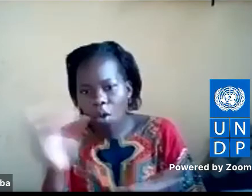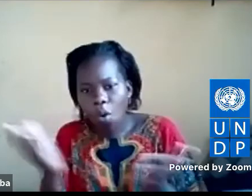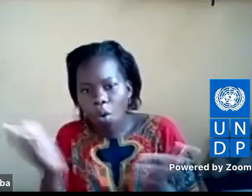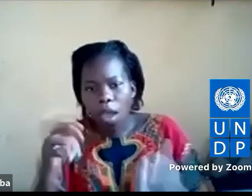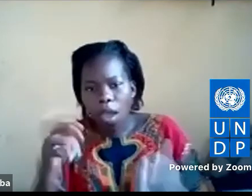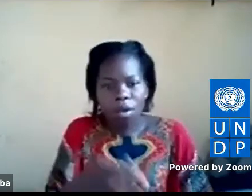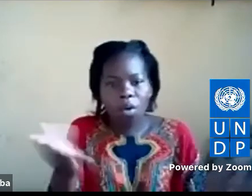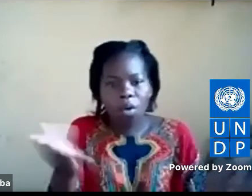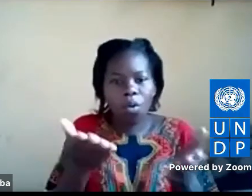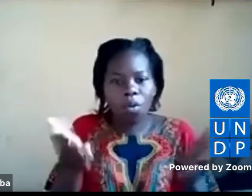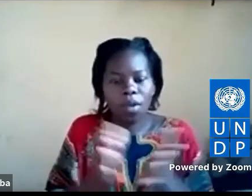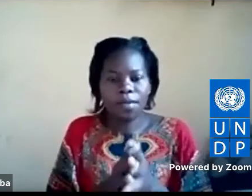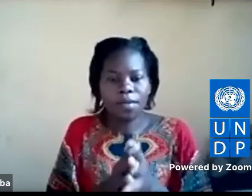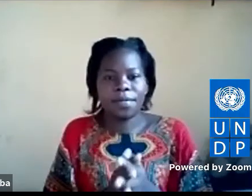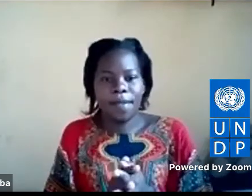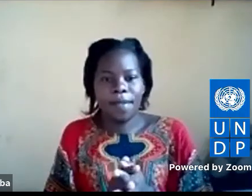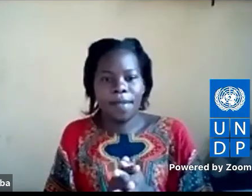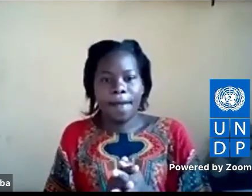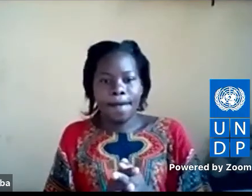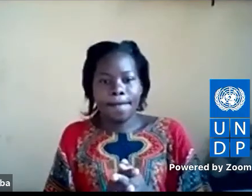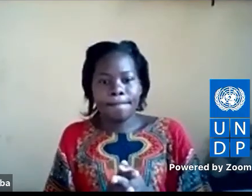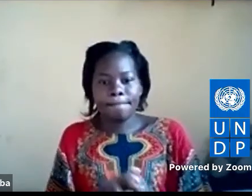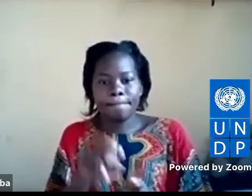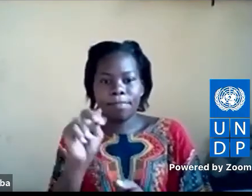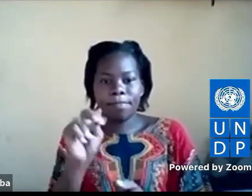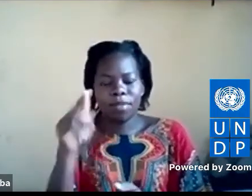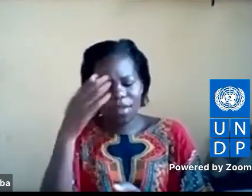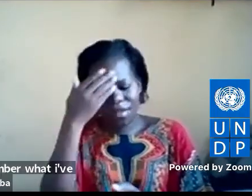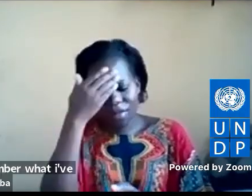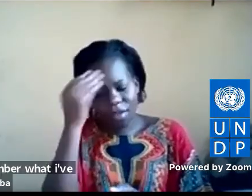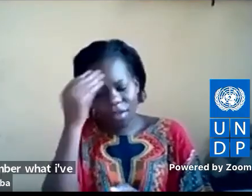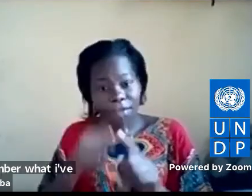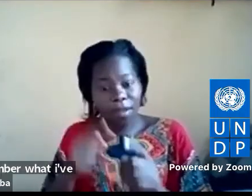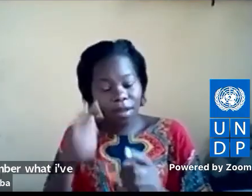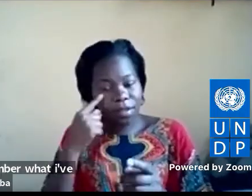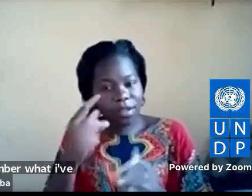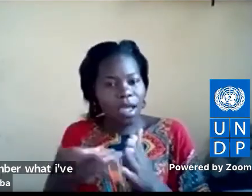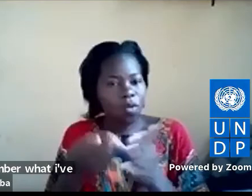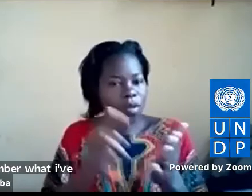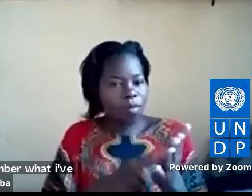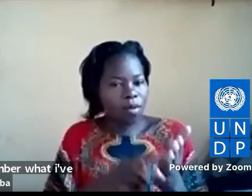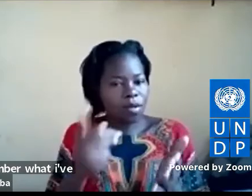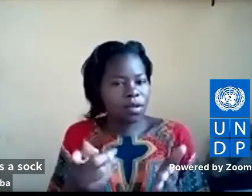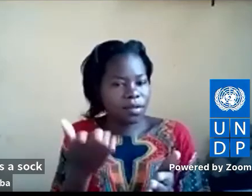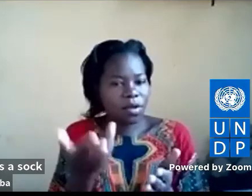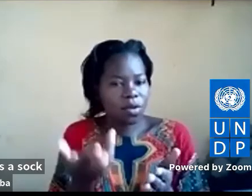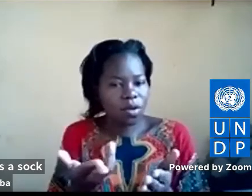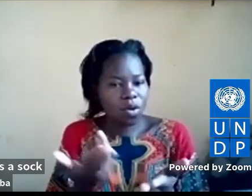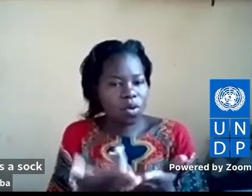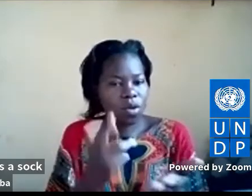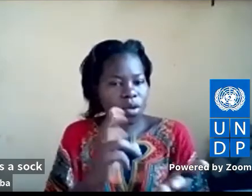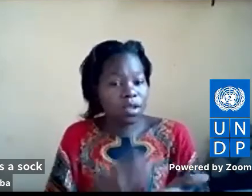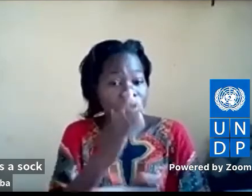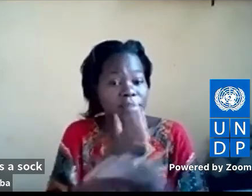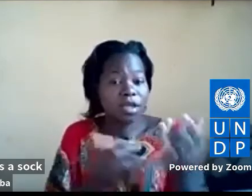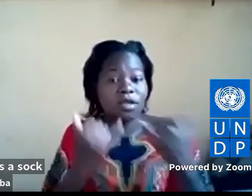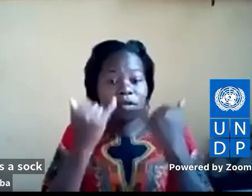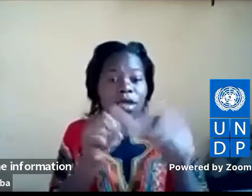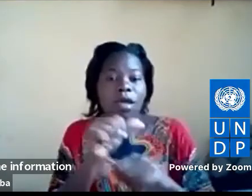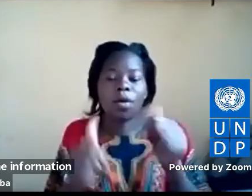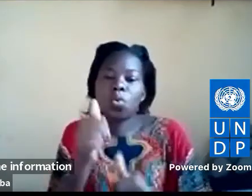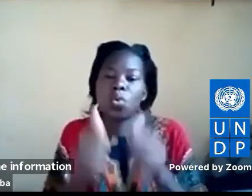So a link, I don't know if it was the UNDP, I can't remember, but I've seen a report somewhere where there is some information about which minerals are where and that